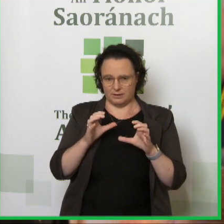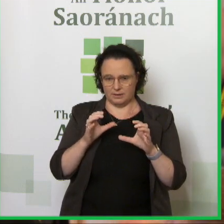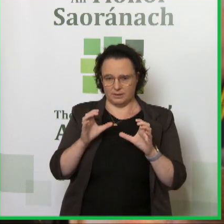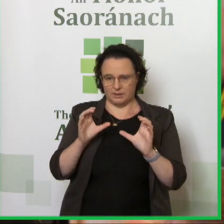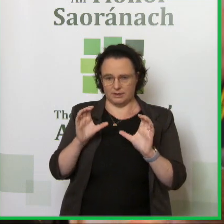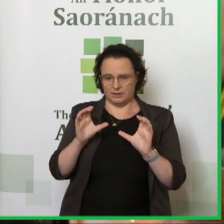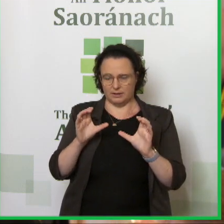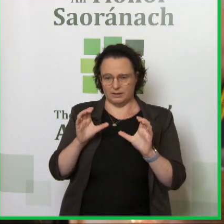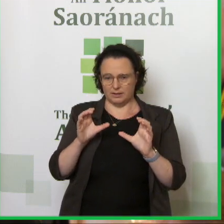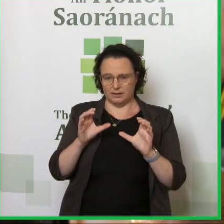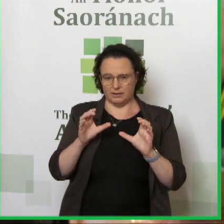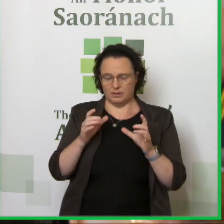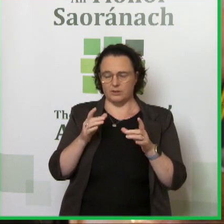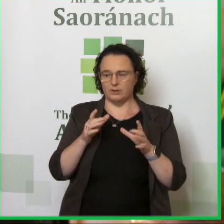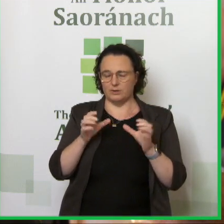identifier.